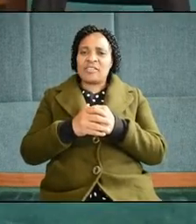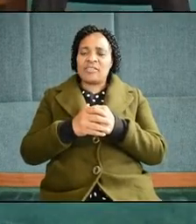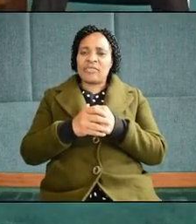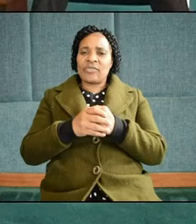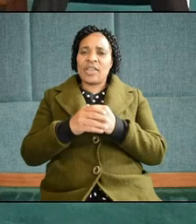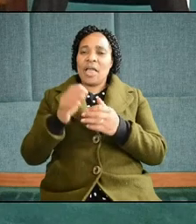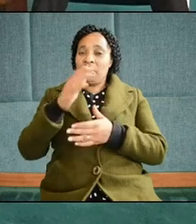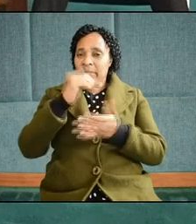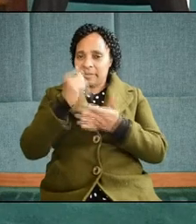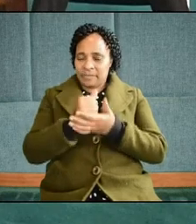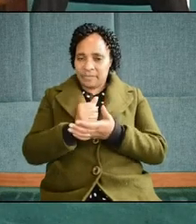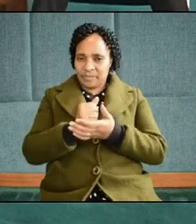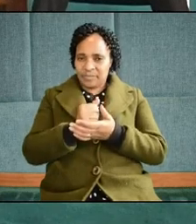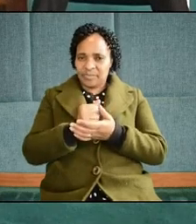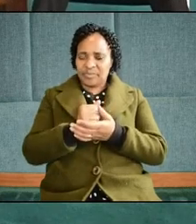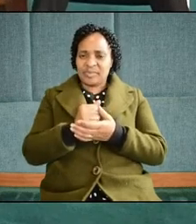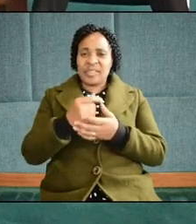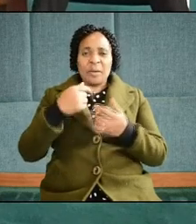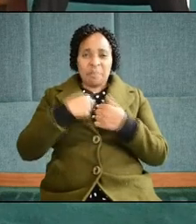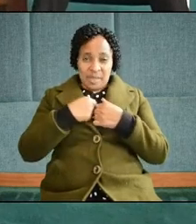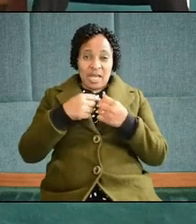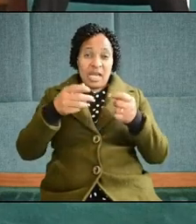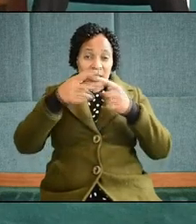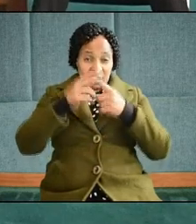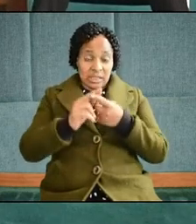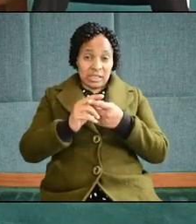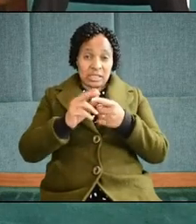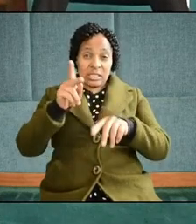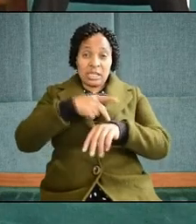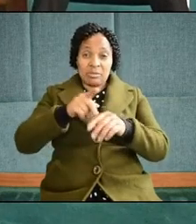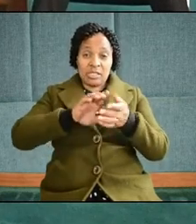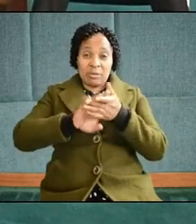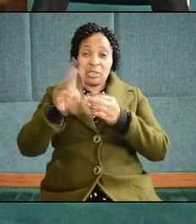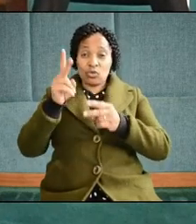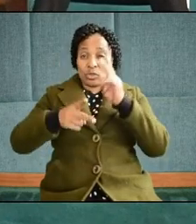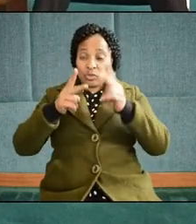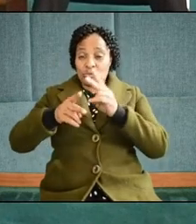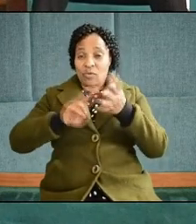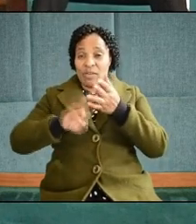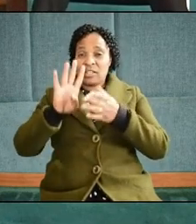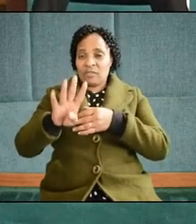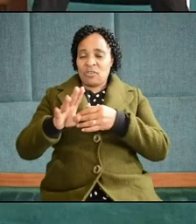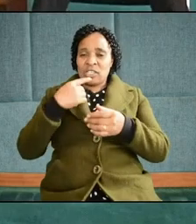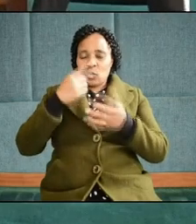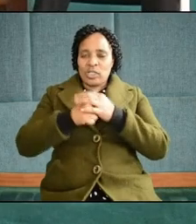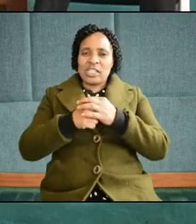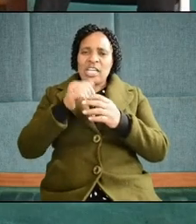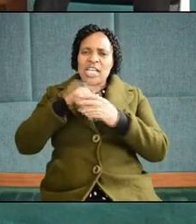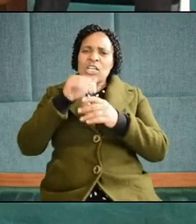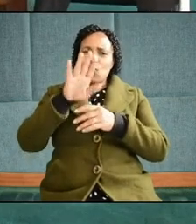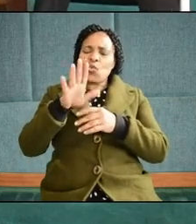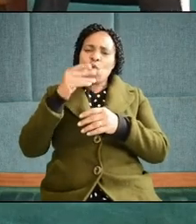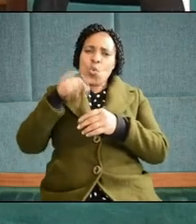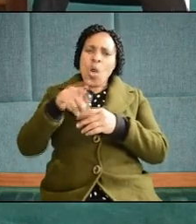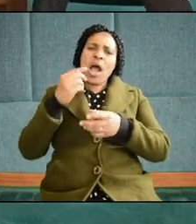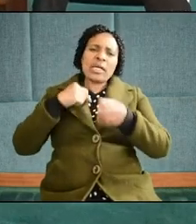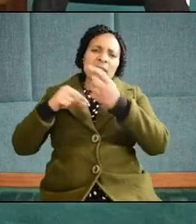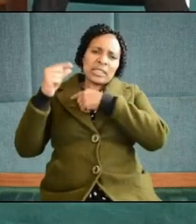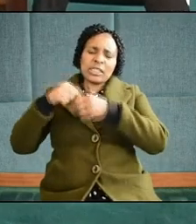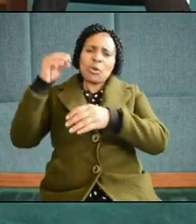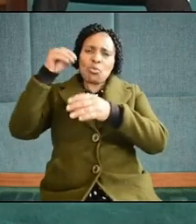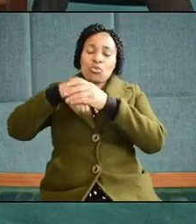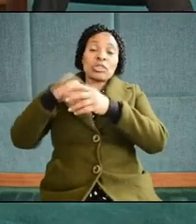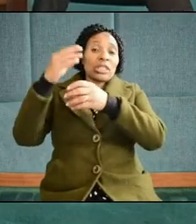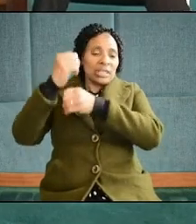yeah. Amen. I stick with Psalms 22, verse 4, which we've just read, that says, in you our ancestors put their